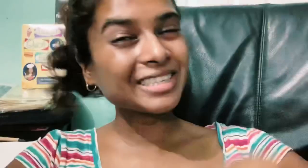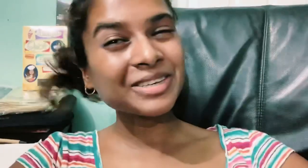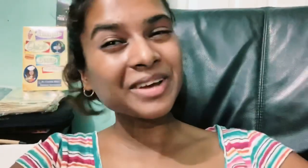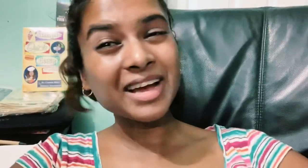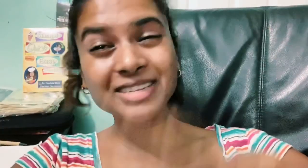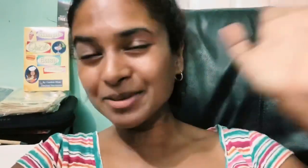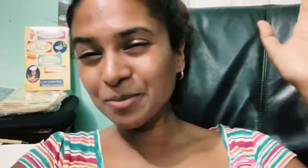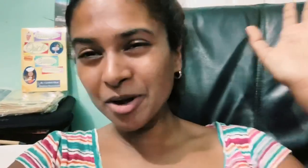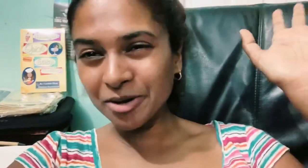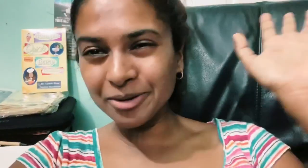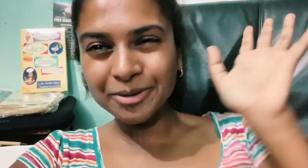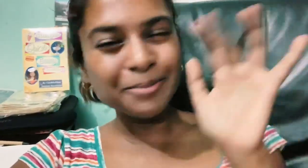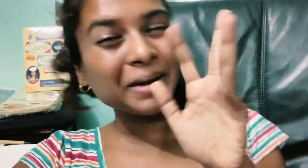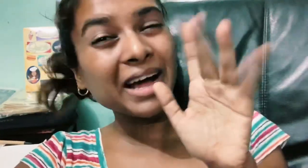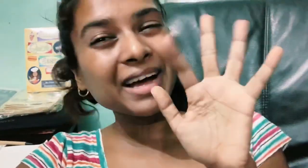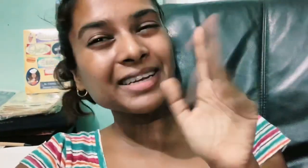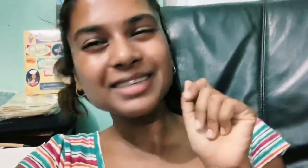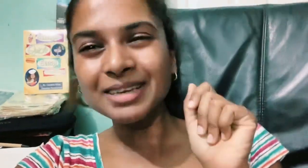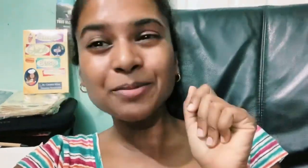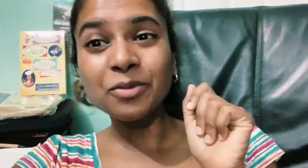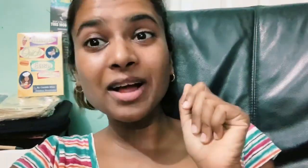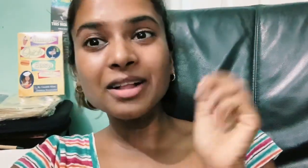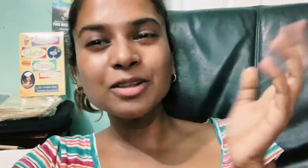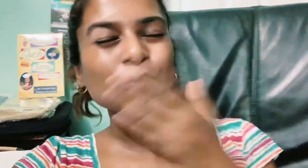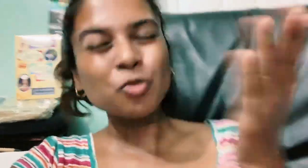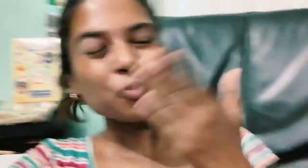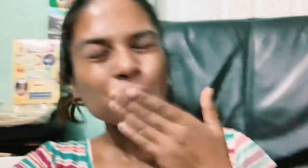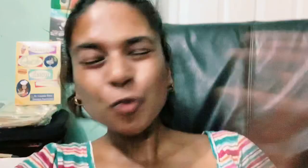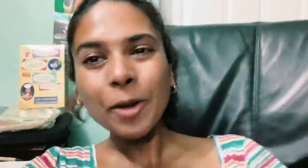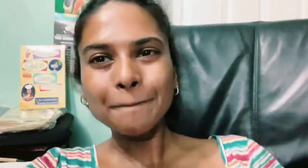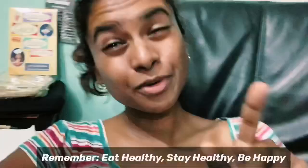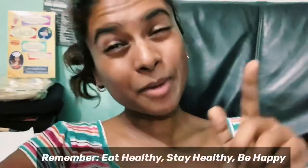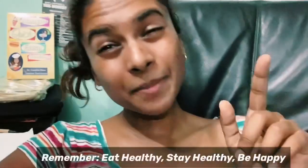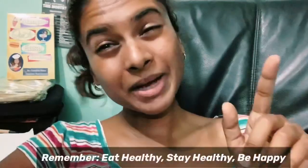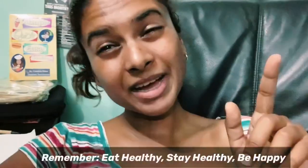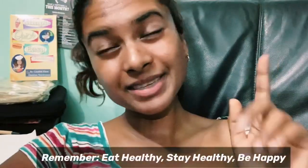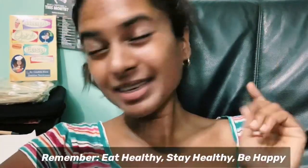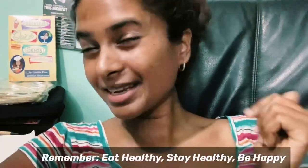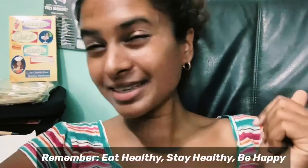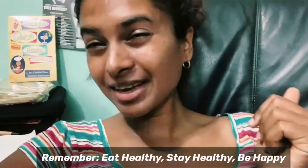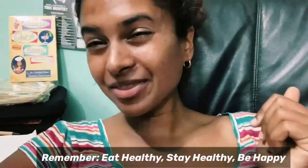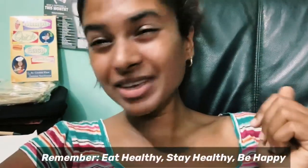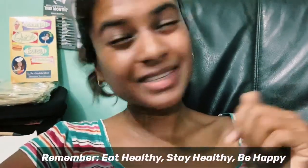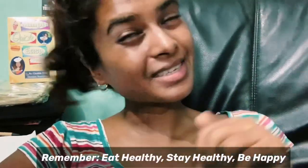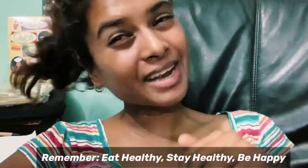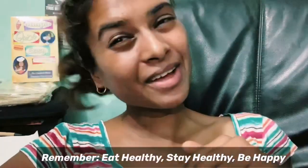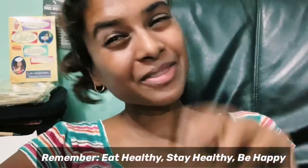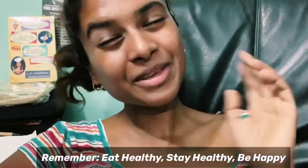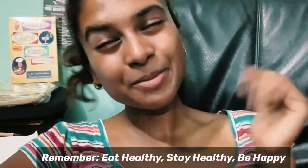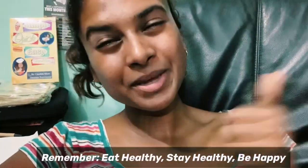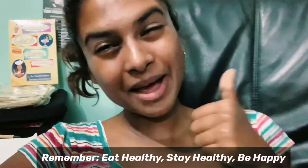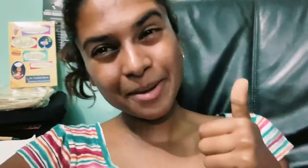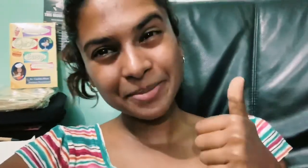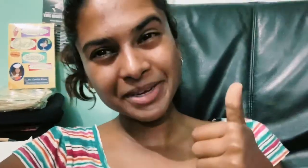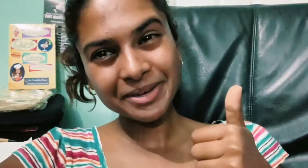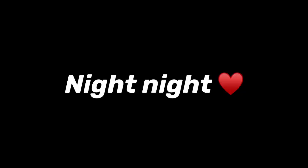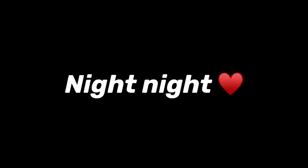I'll see you guys tomorrow. Bye. Sleep well. Remember, guys, eat healthy, stay healthy, be happy.